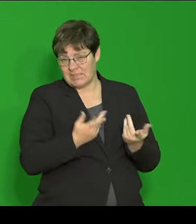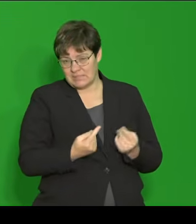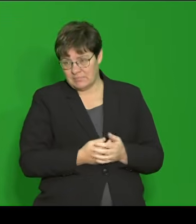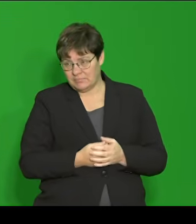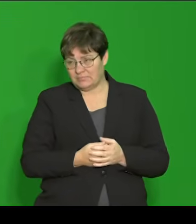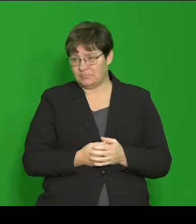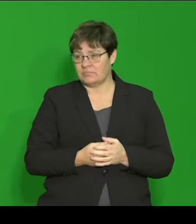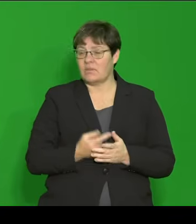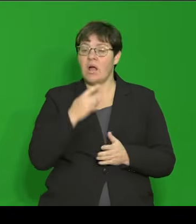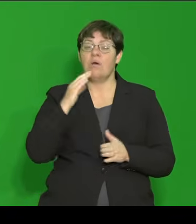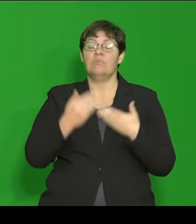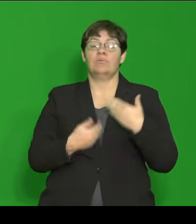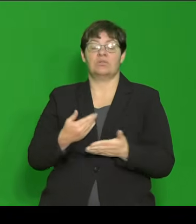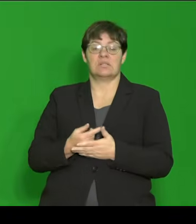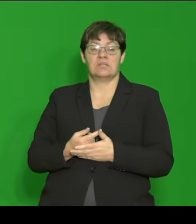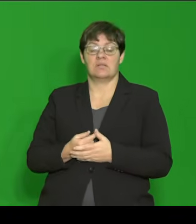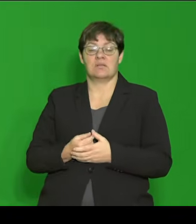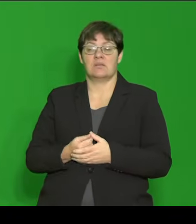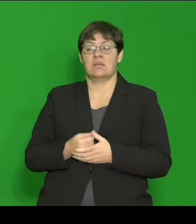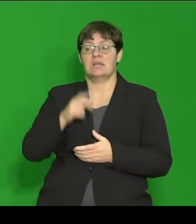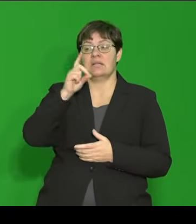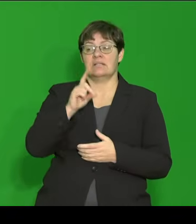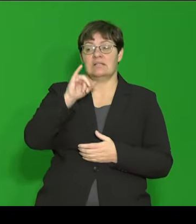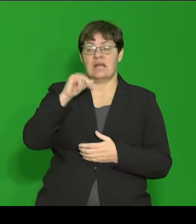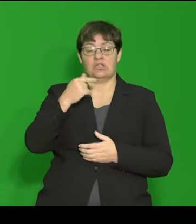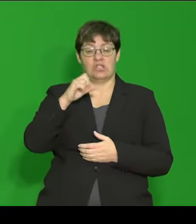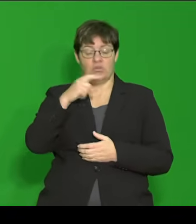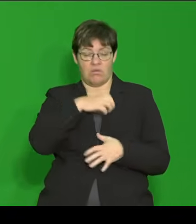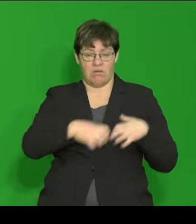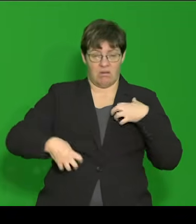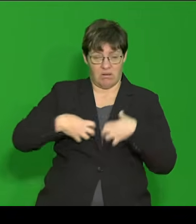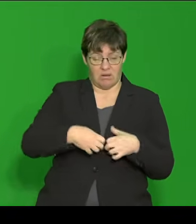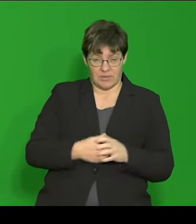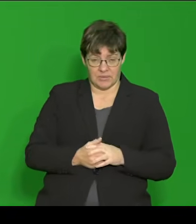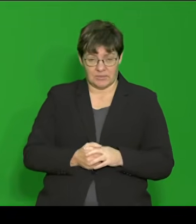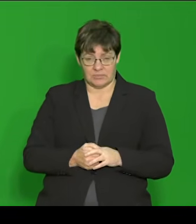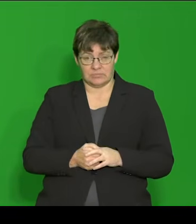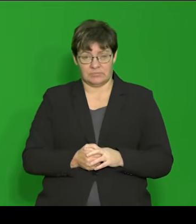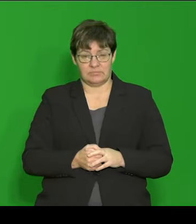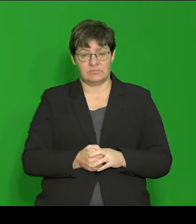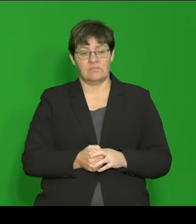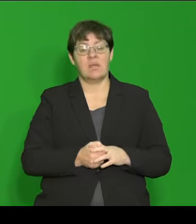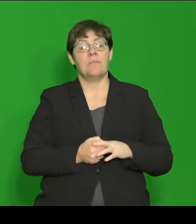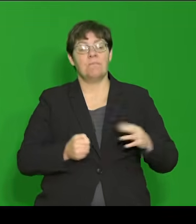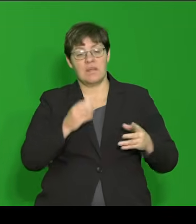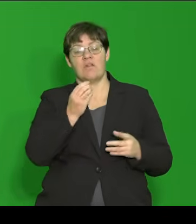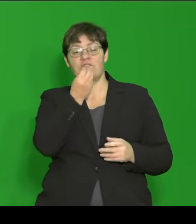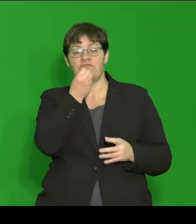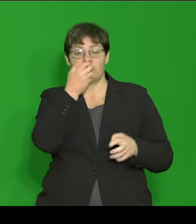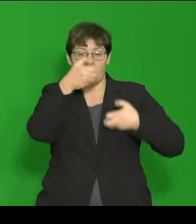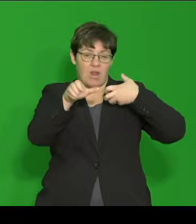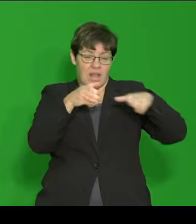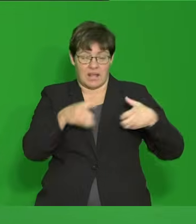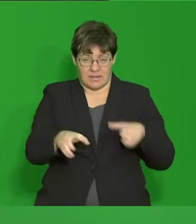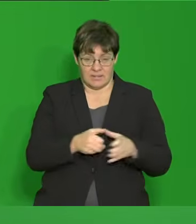So what happens during the process of digestion? Again, digestion refers to breaking down the